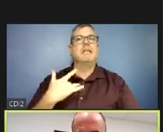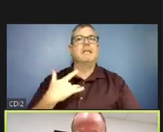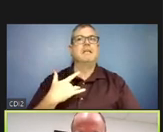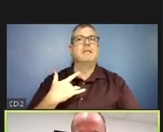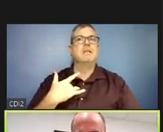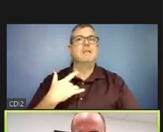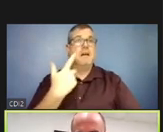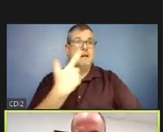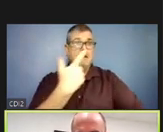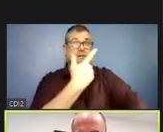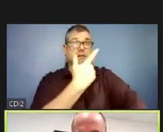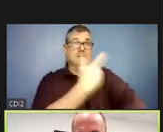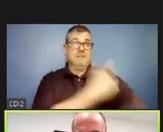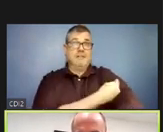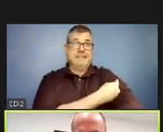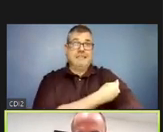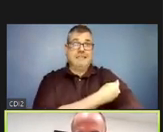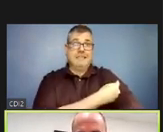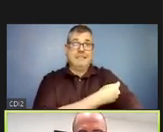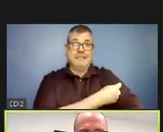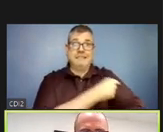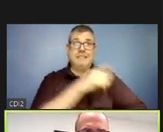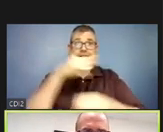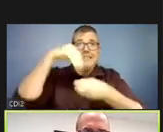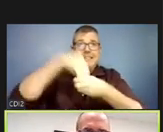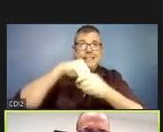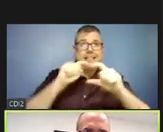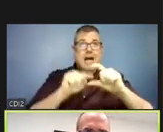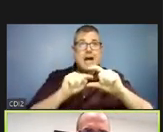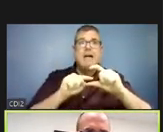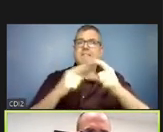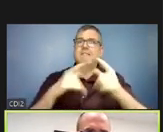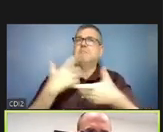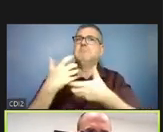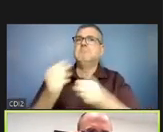the integrity, of the